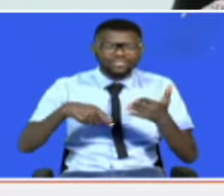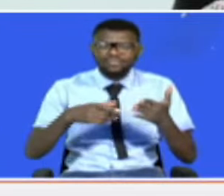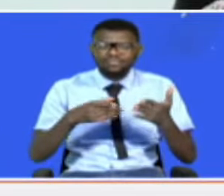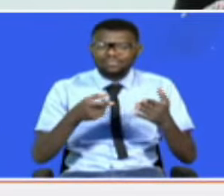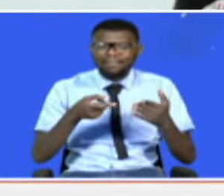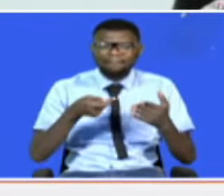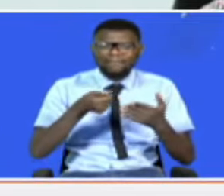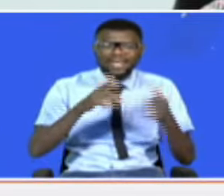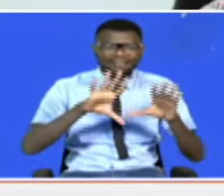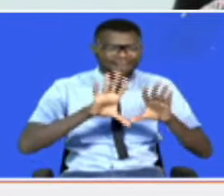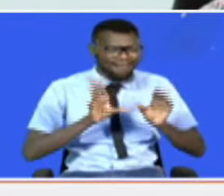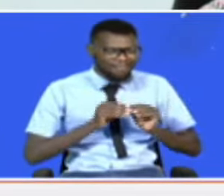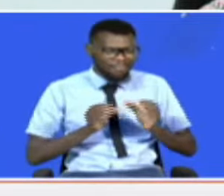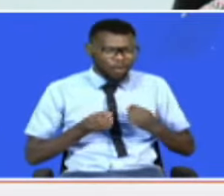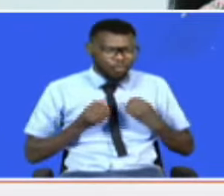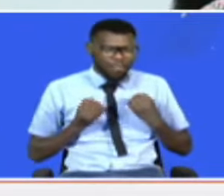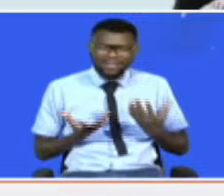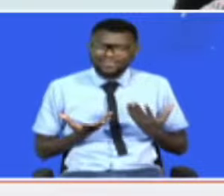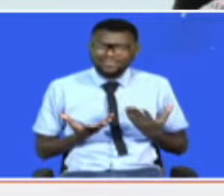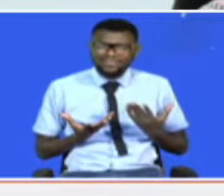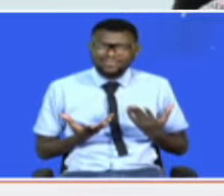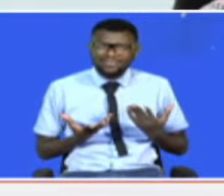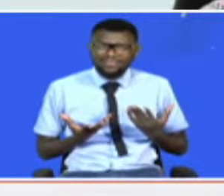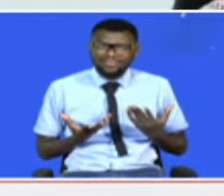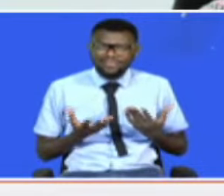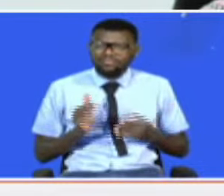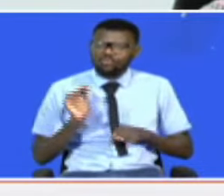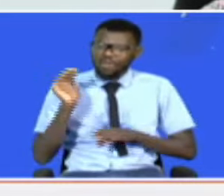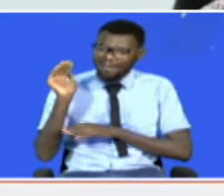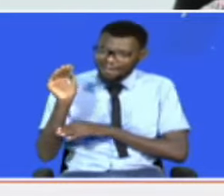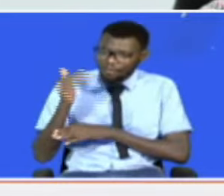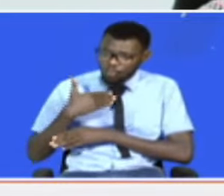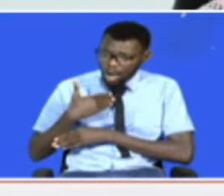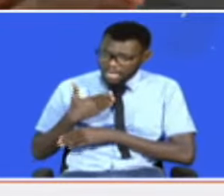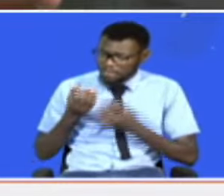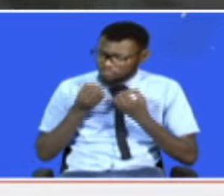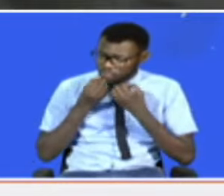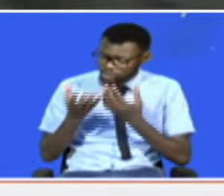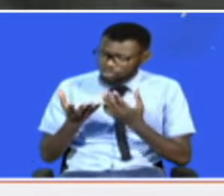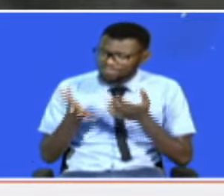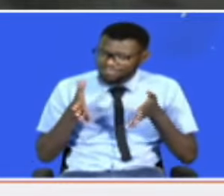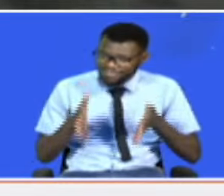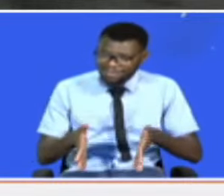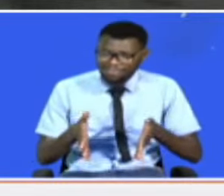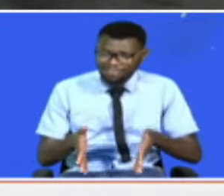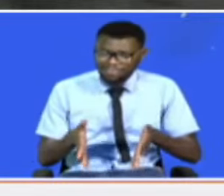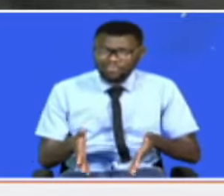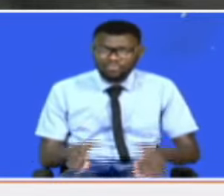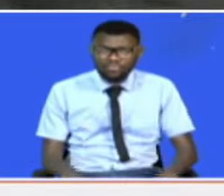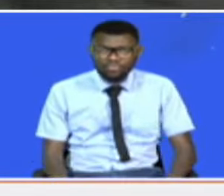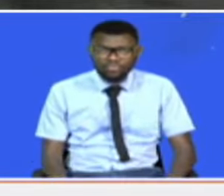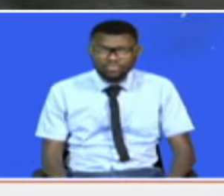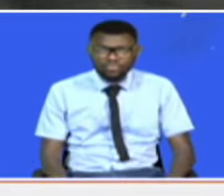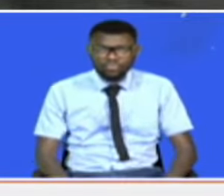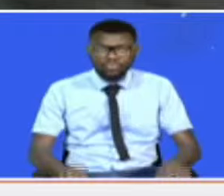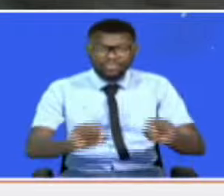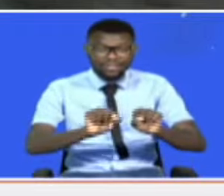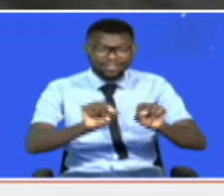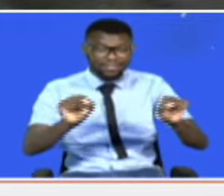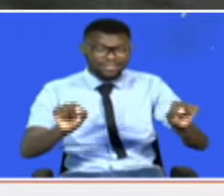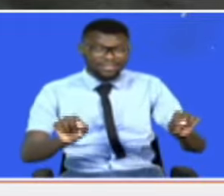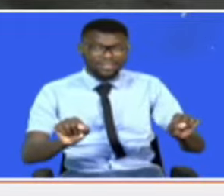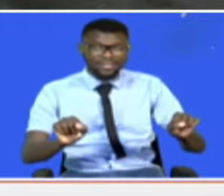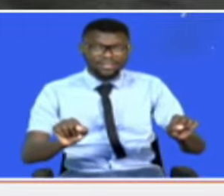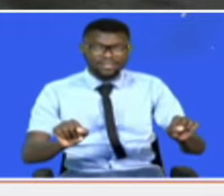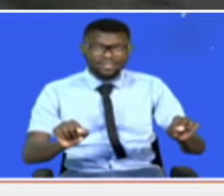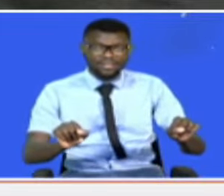And this we've asked so many times. Can we get these details today? I've seen that this system will also do